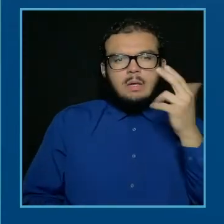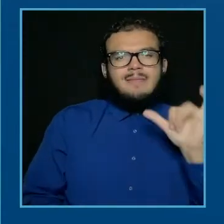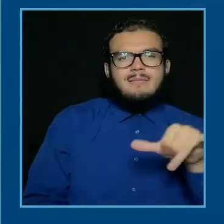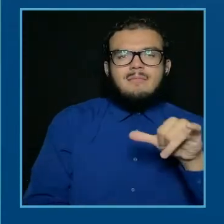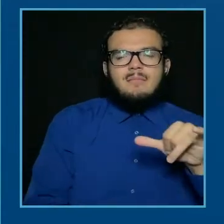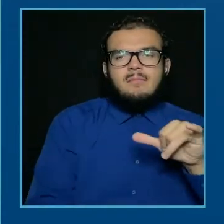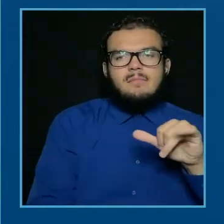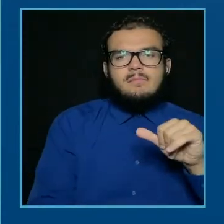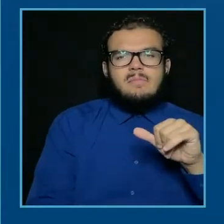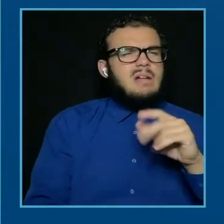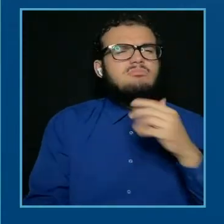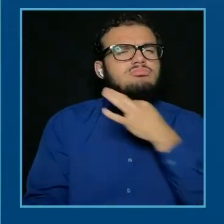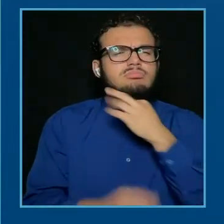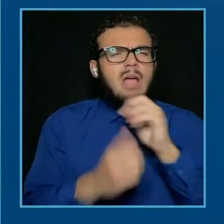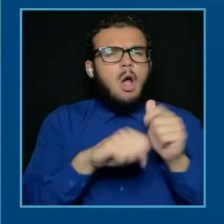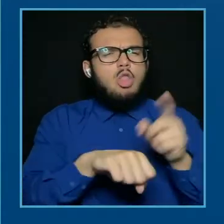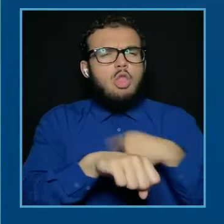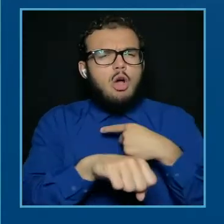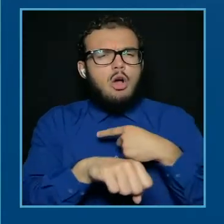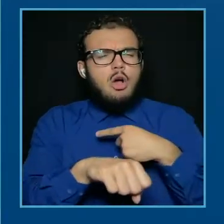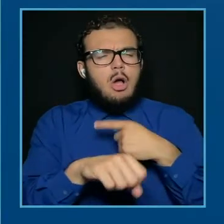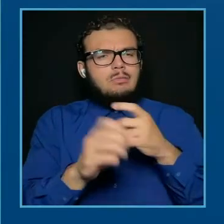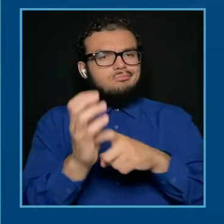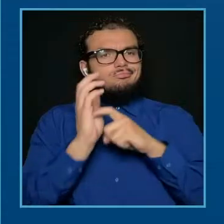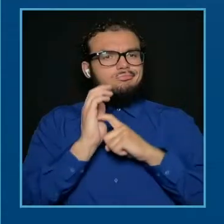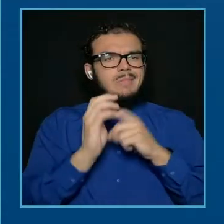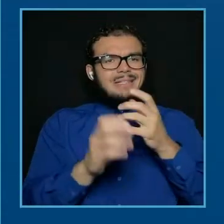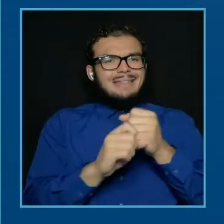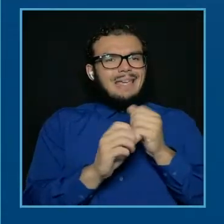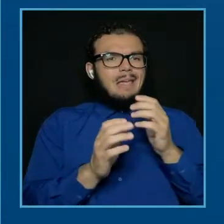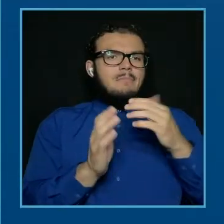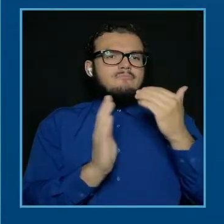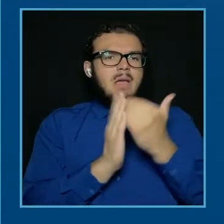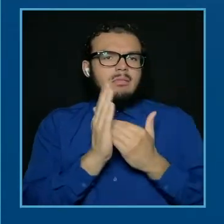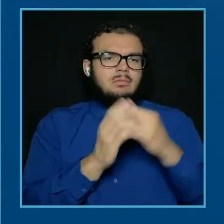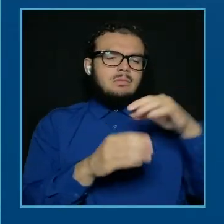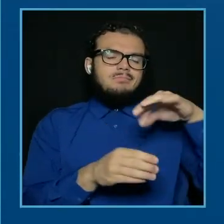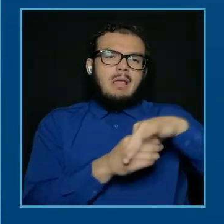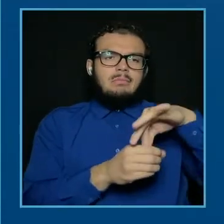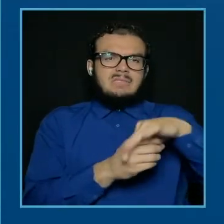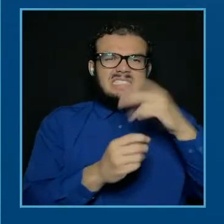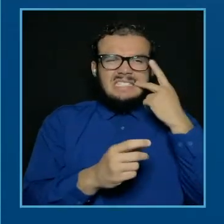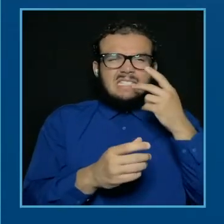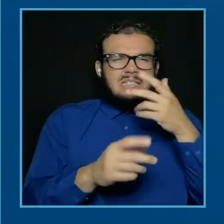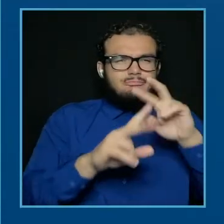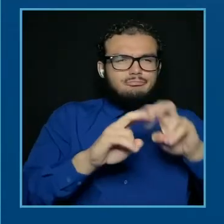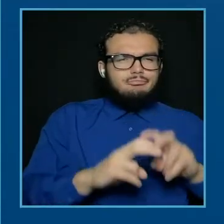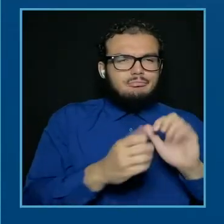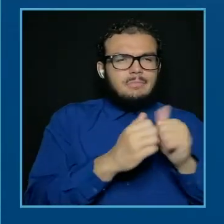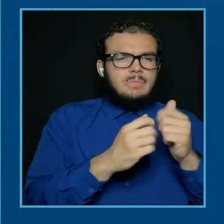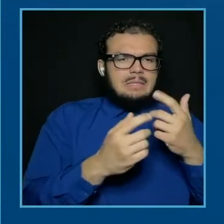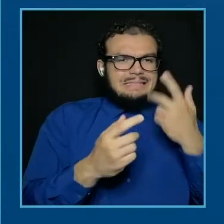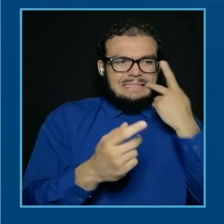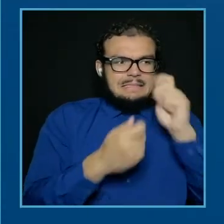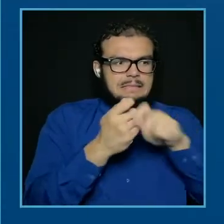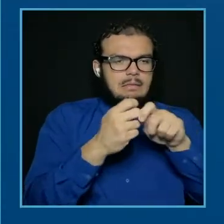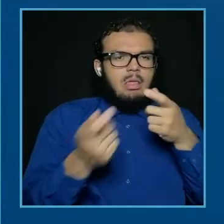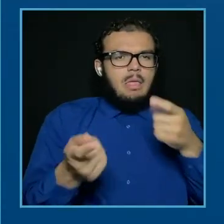how long did it take you to get the ballots so that you could properly analyze them and determine what had happened? The